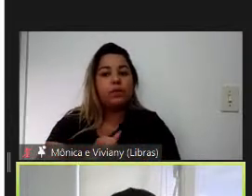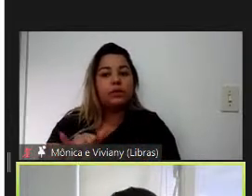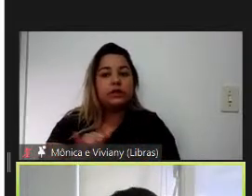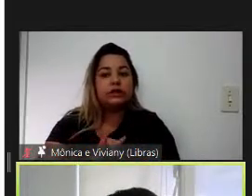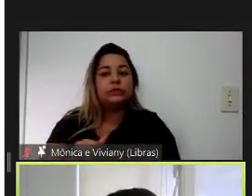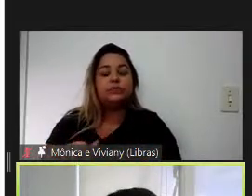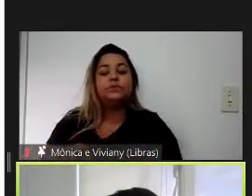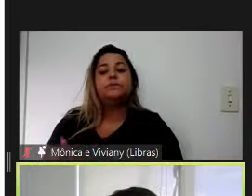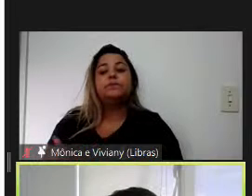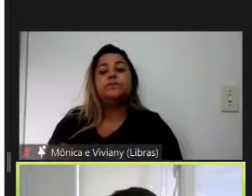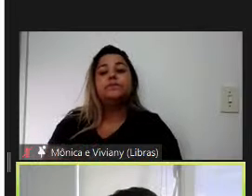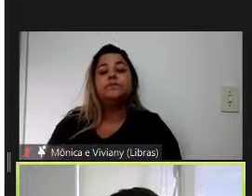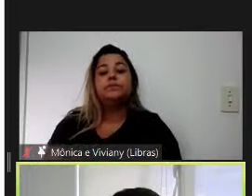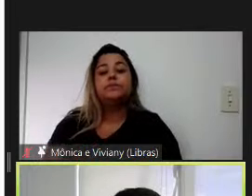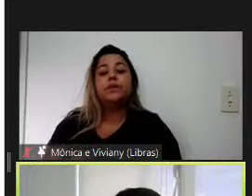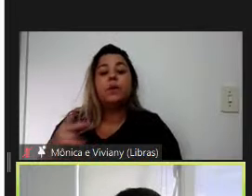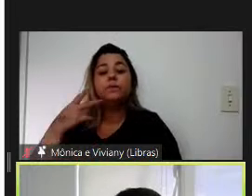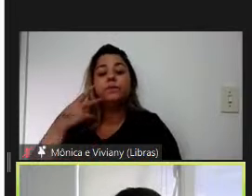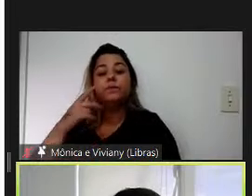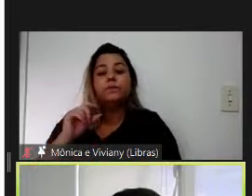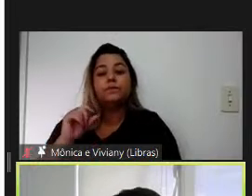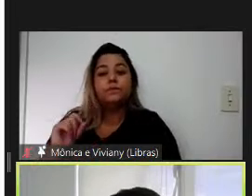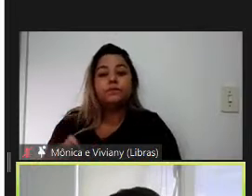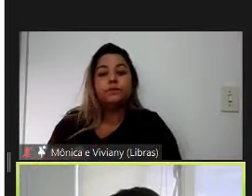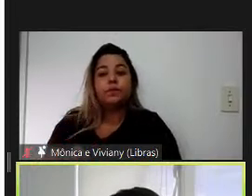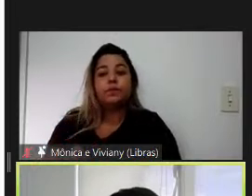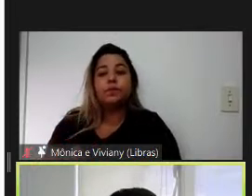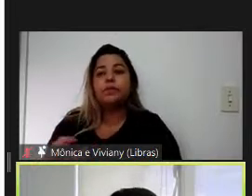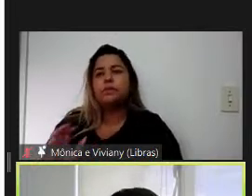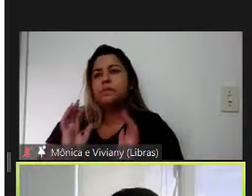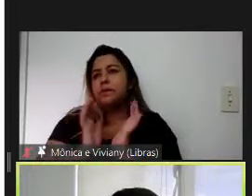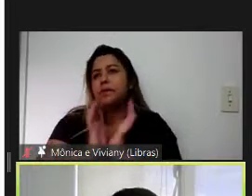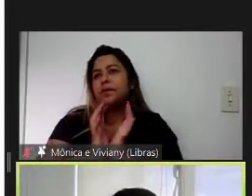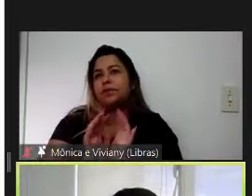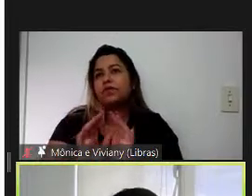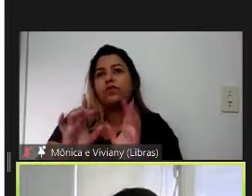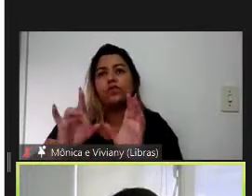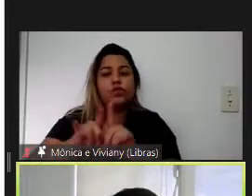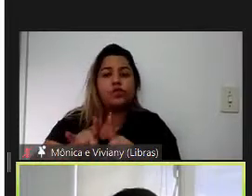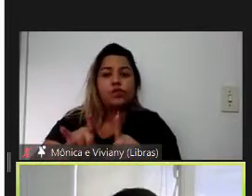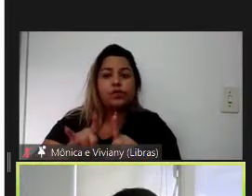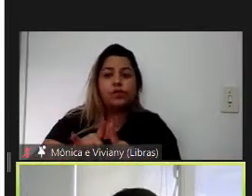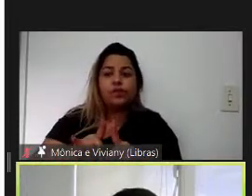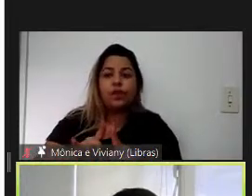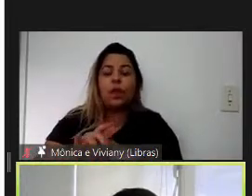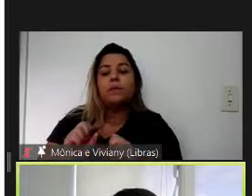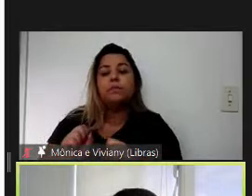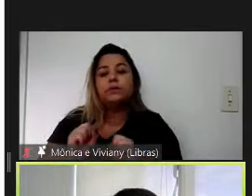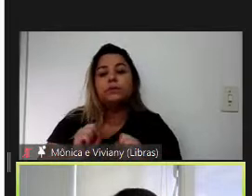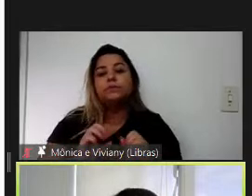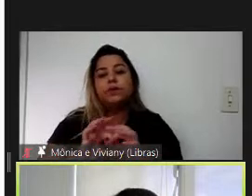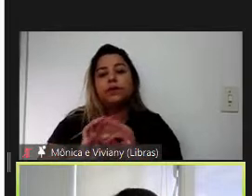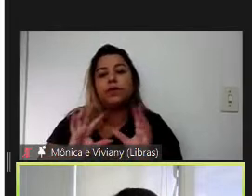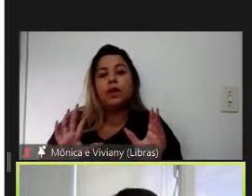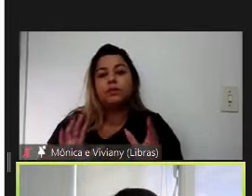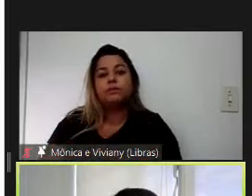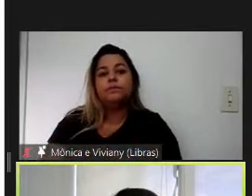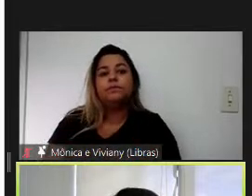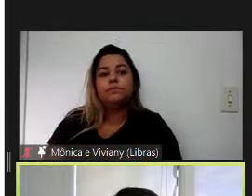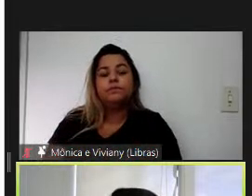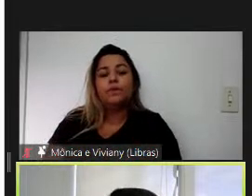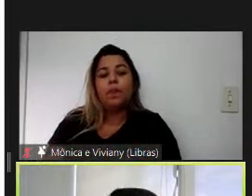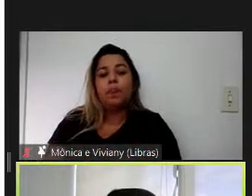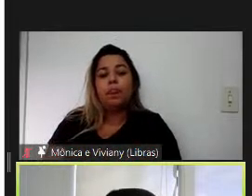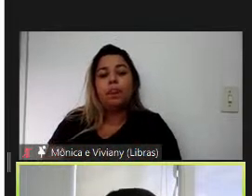strategic policies, specific ones for each group for this life cycles. You can go to the next